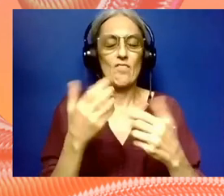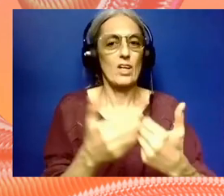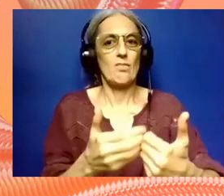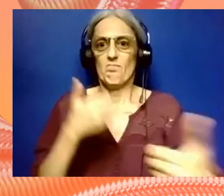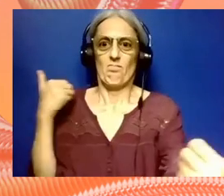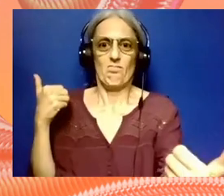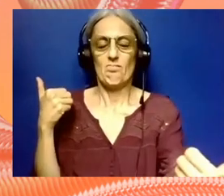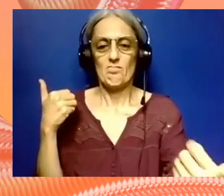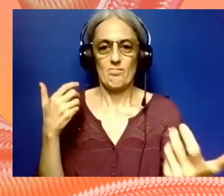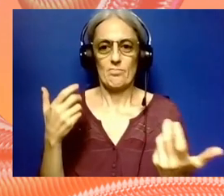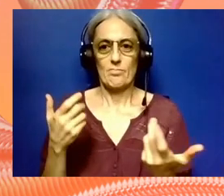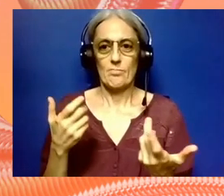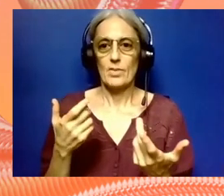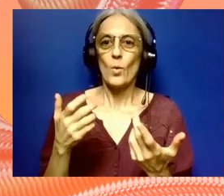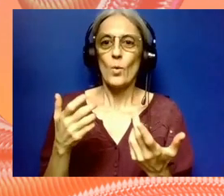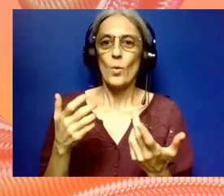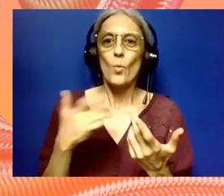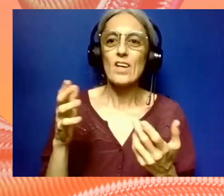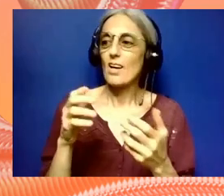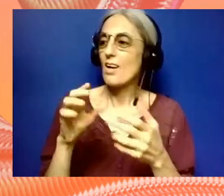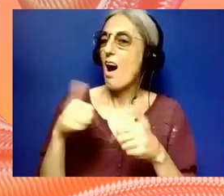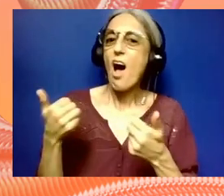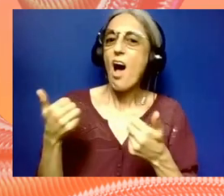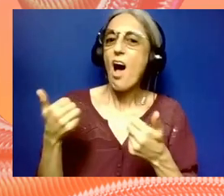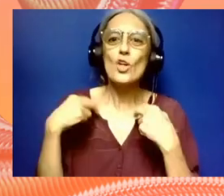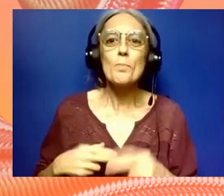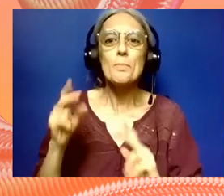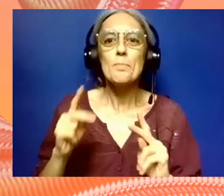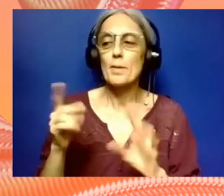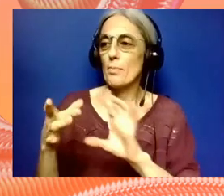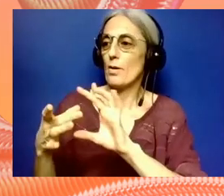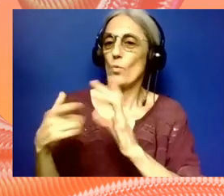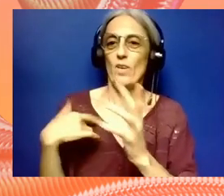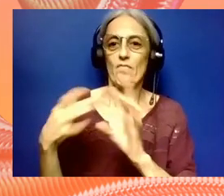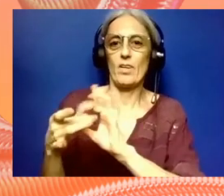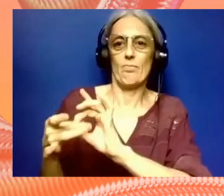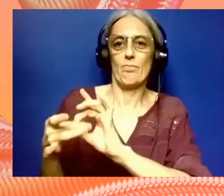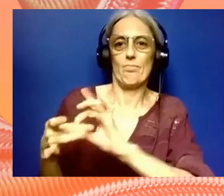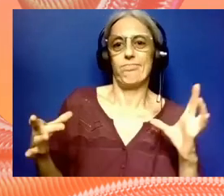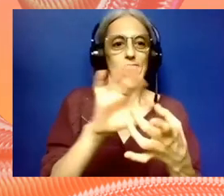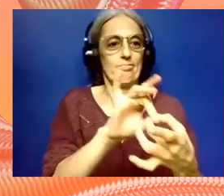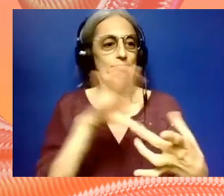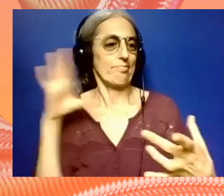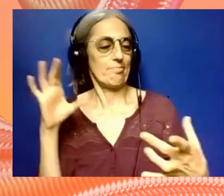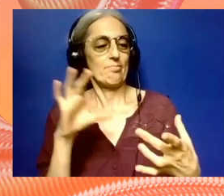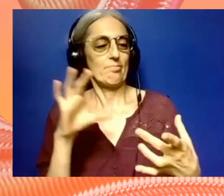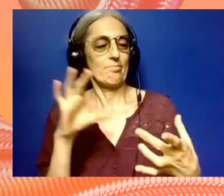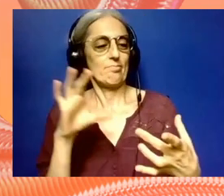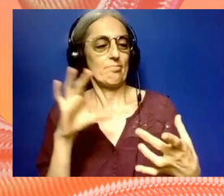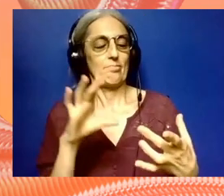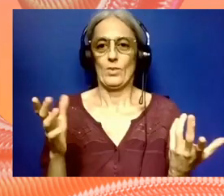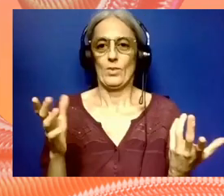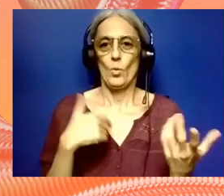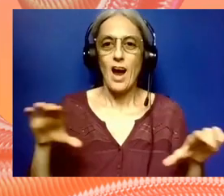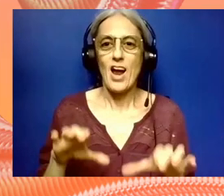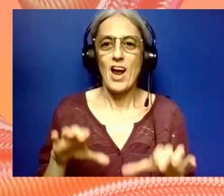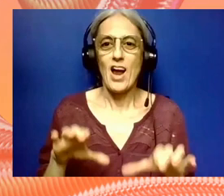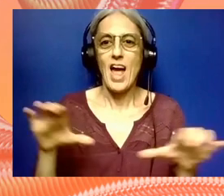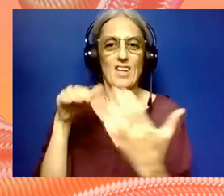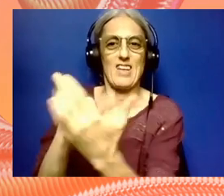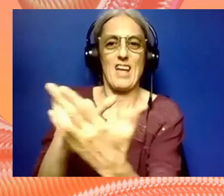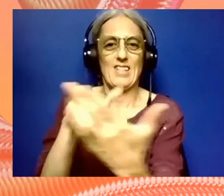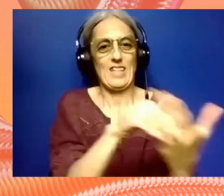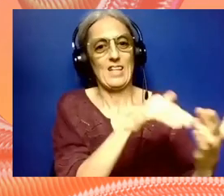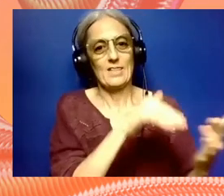that you act against other humans. And thank you for that. And the fragmentation, just the